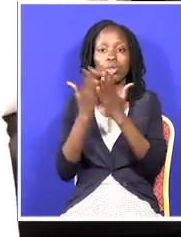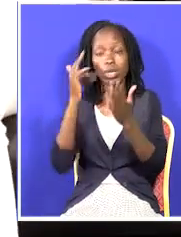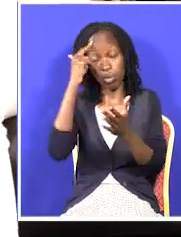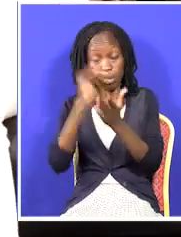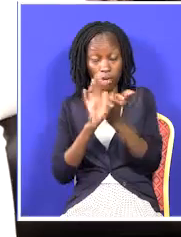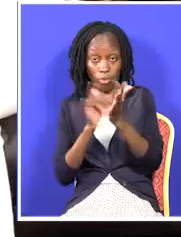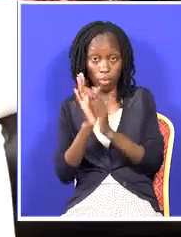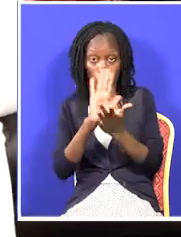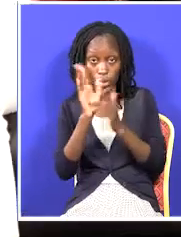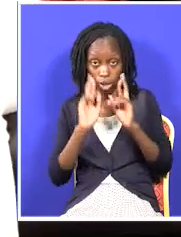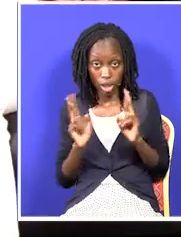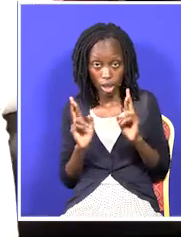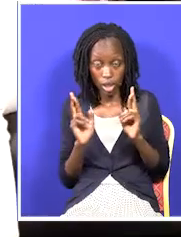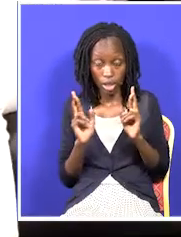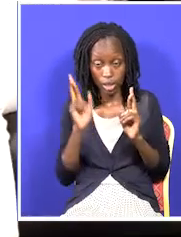your